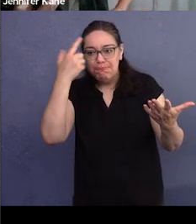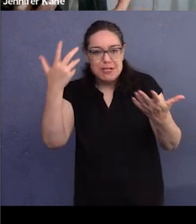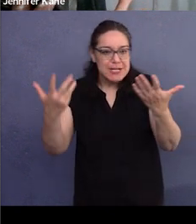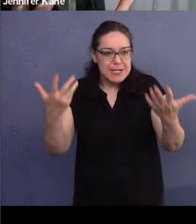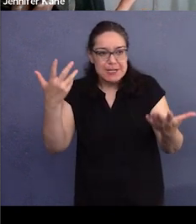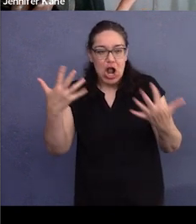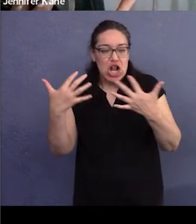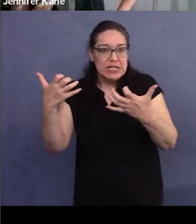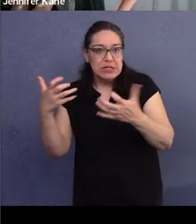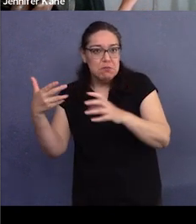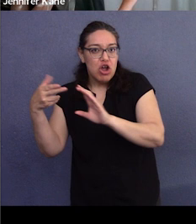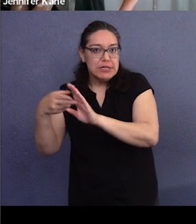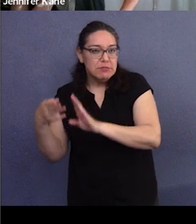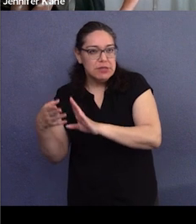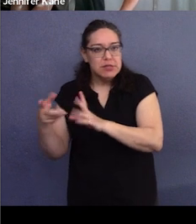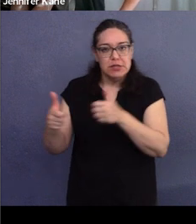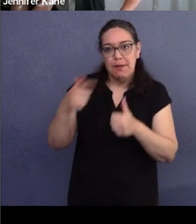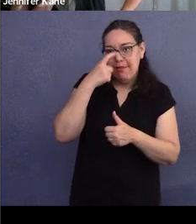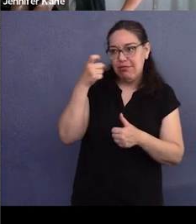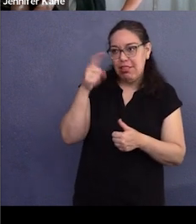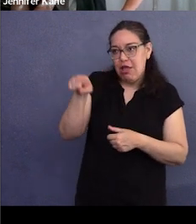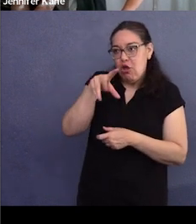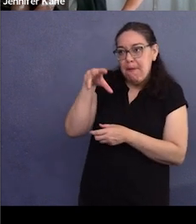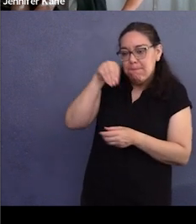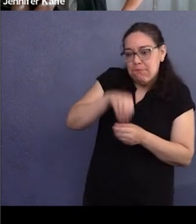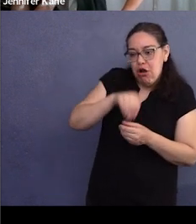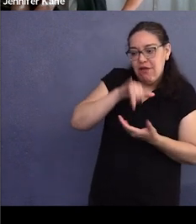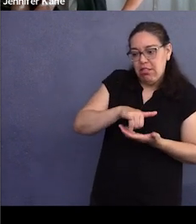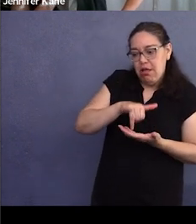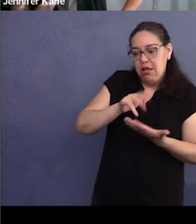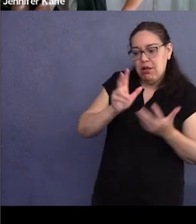because they're part of the production.